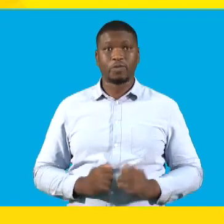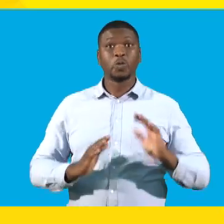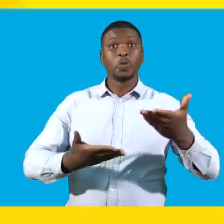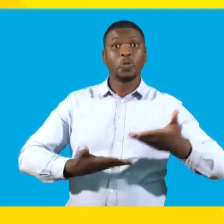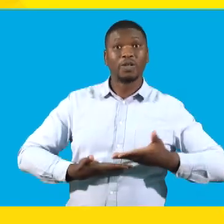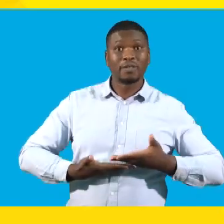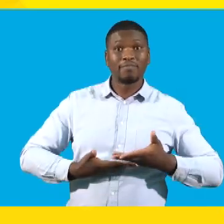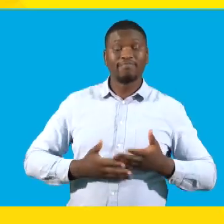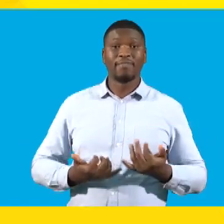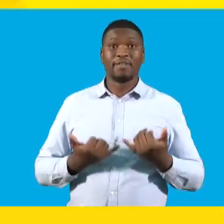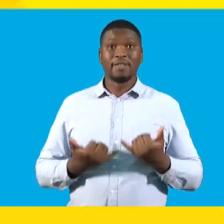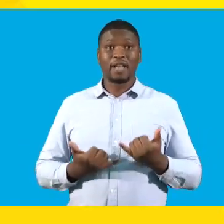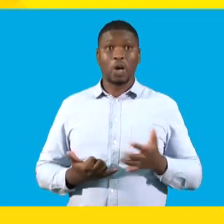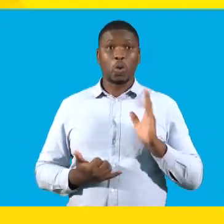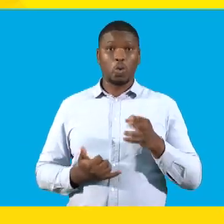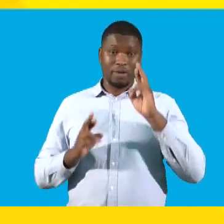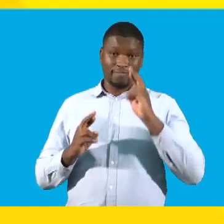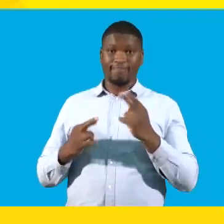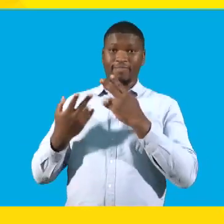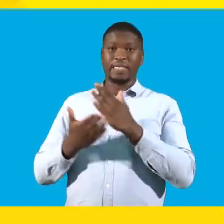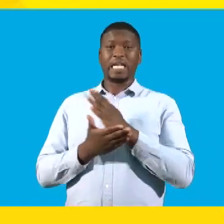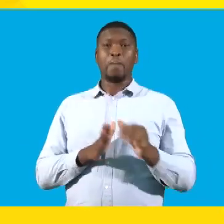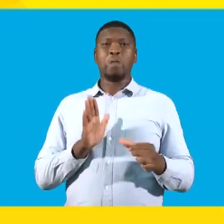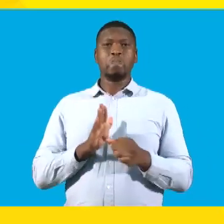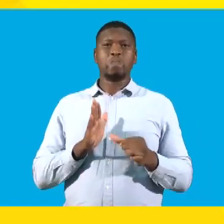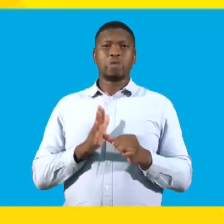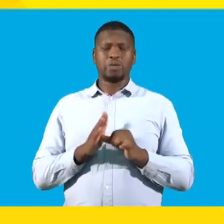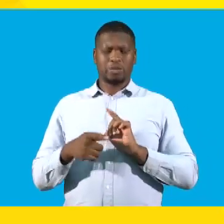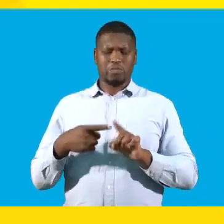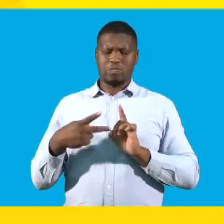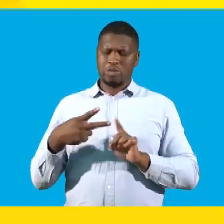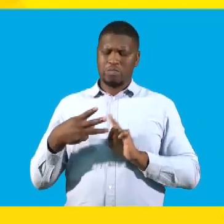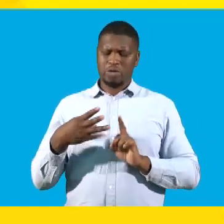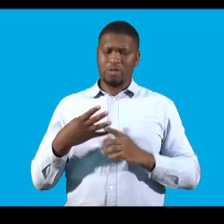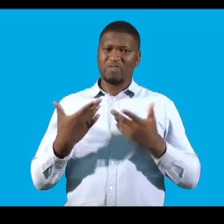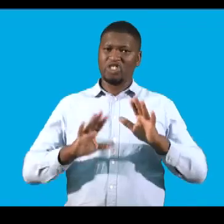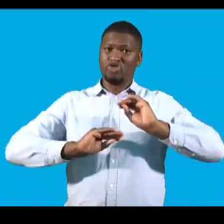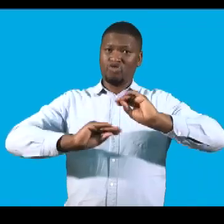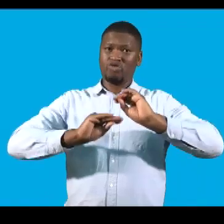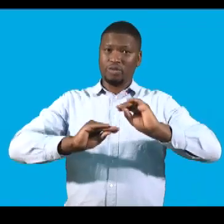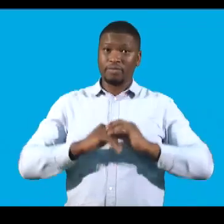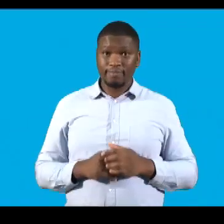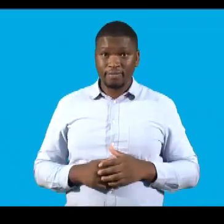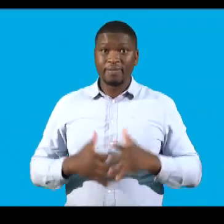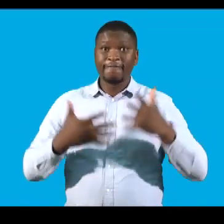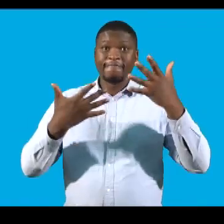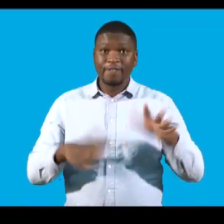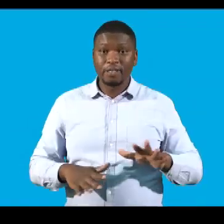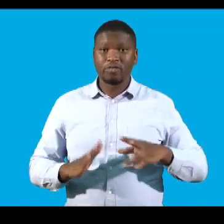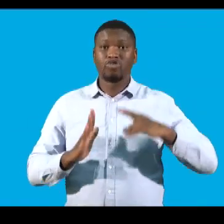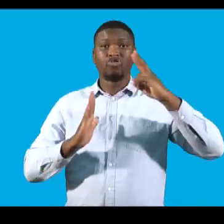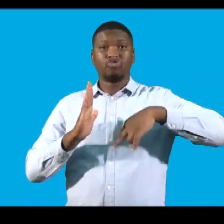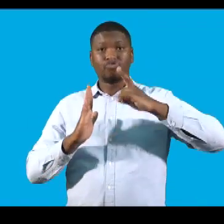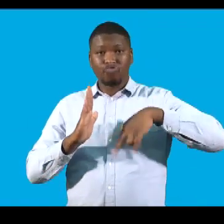Welcome back. Now, let's revise some key concepts of today's lesson. We read